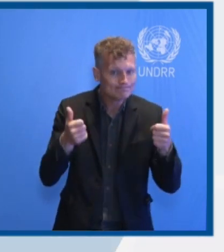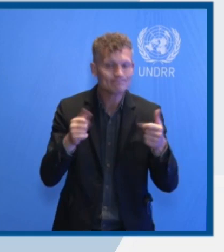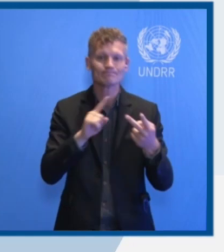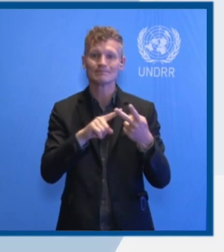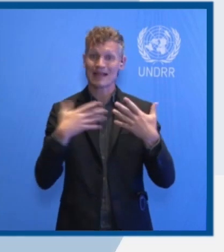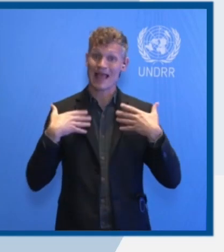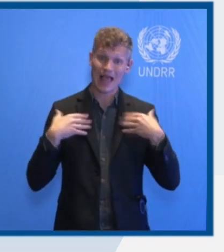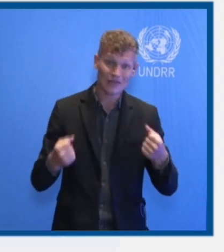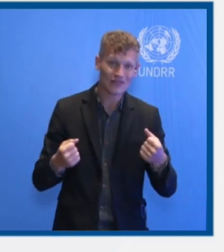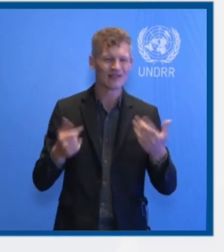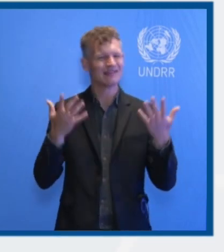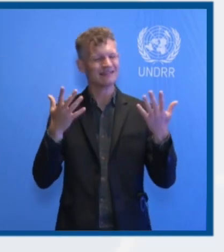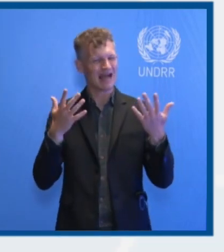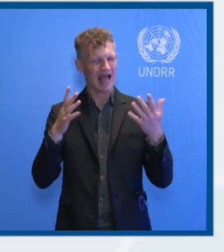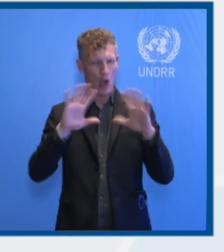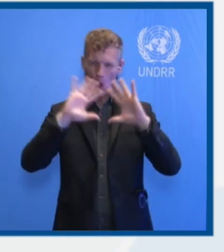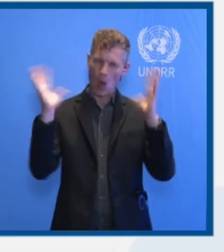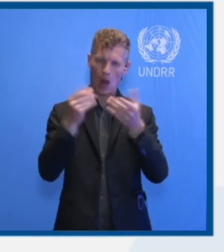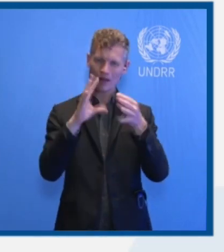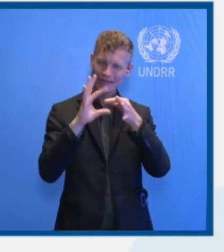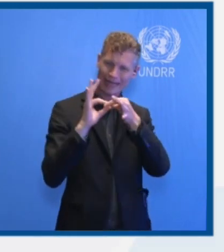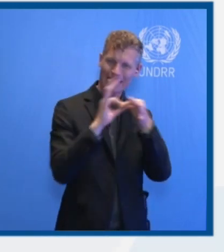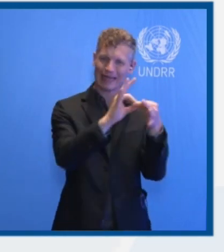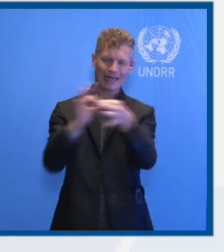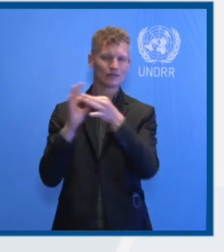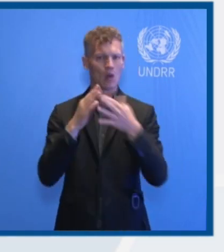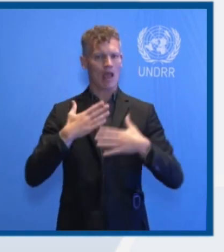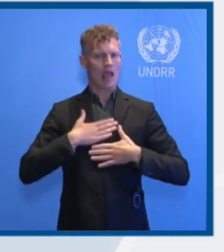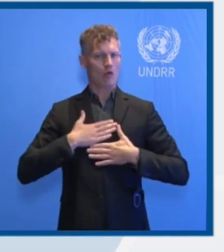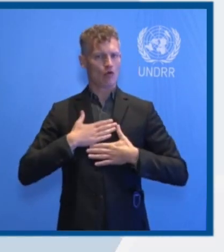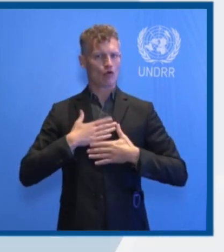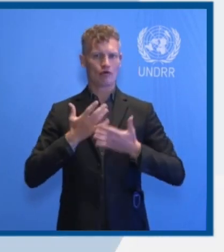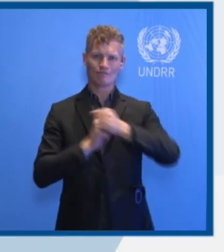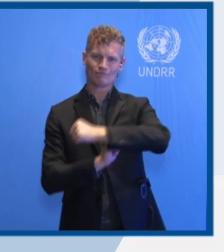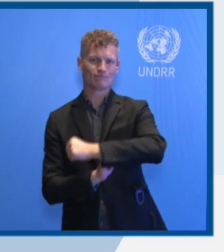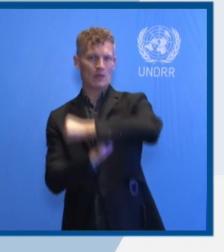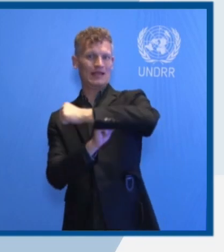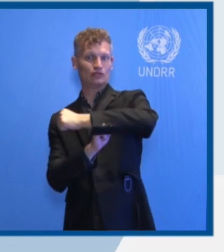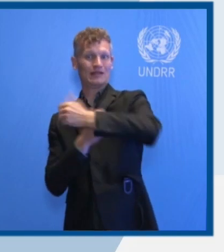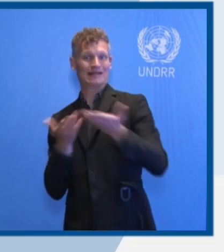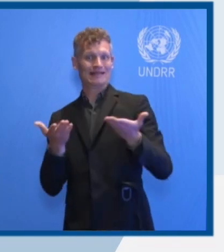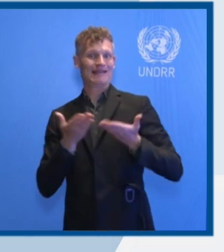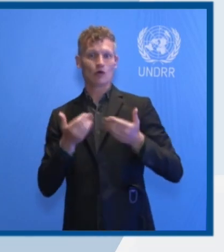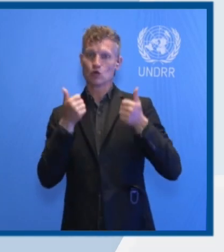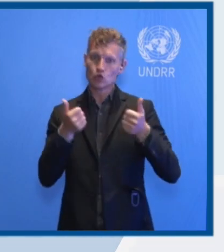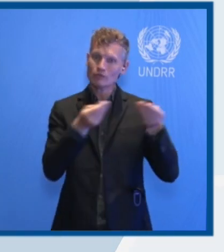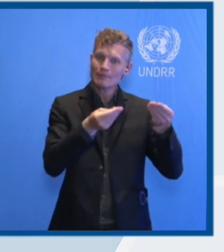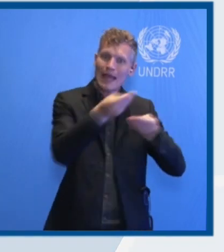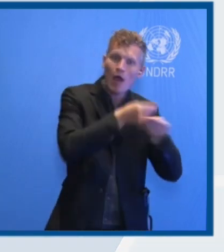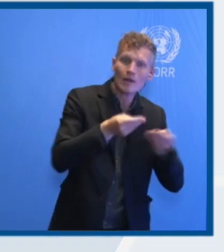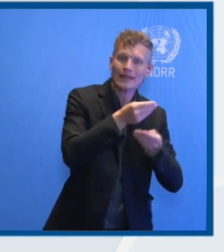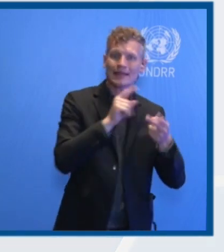health as well. So this is a foundation certainly for strong economies and livelihoods. And so